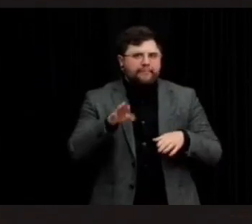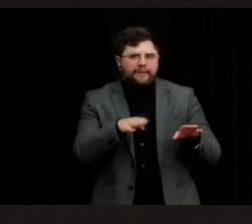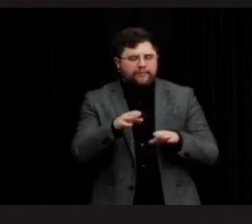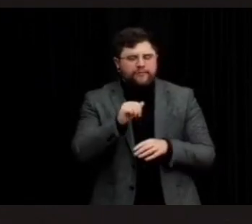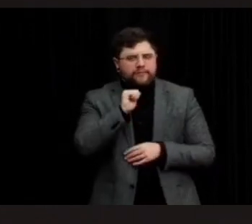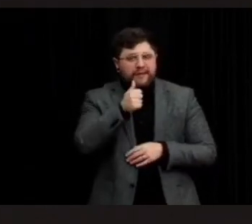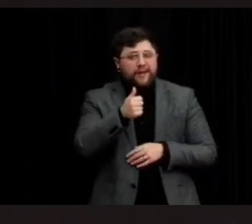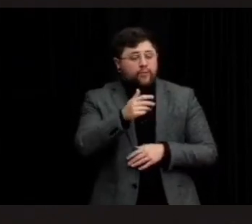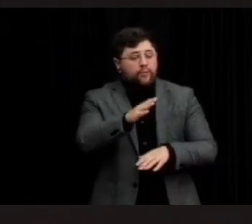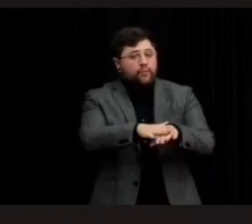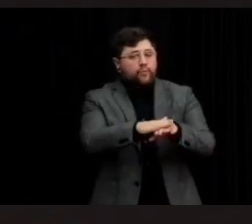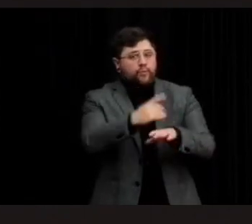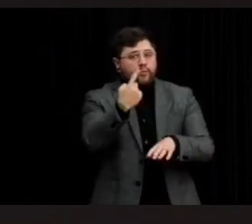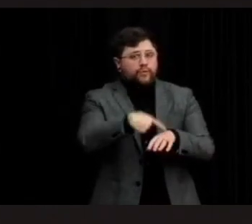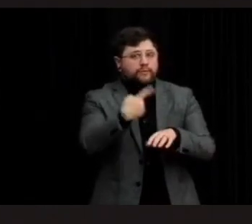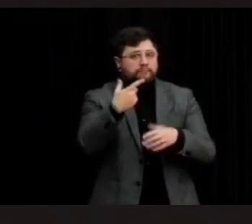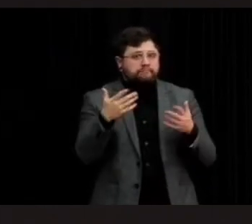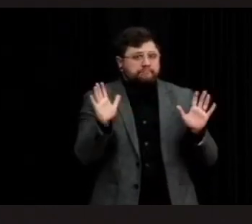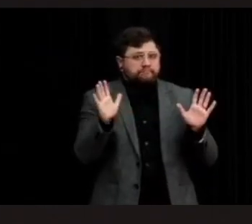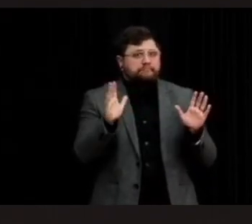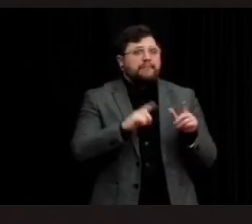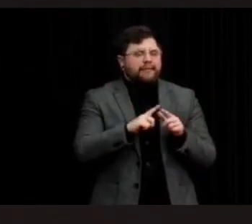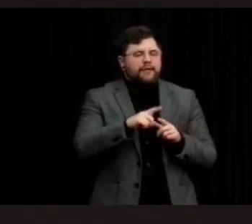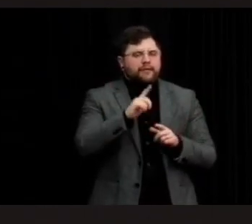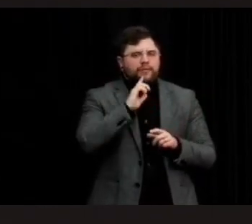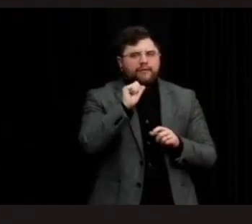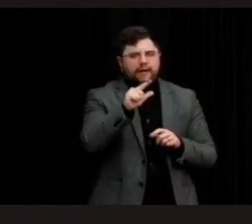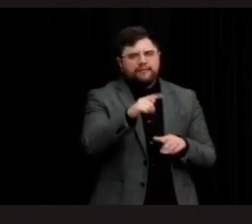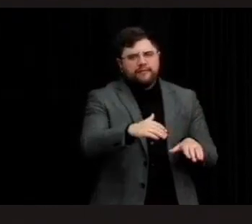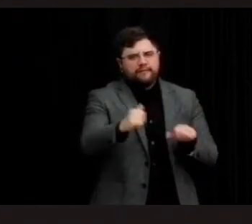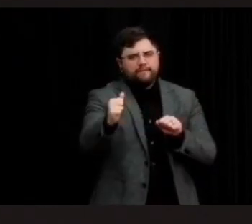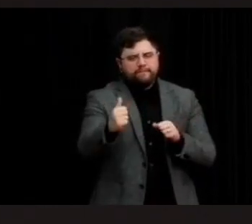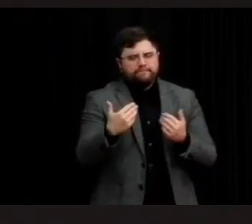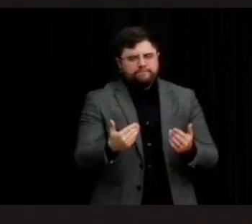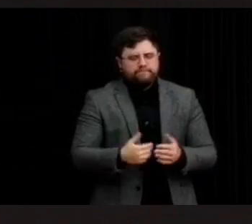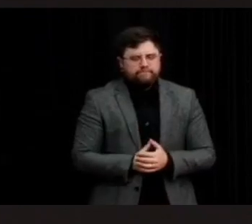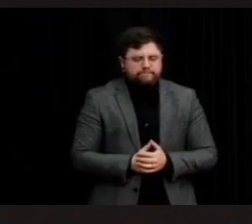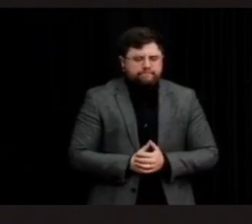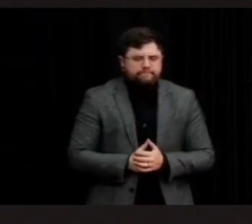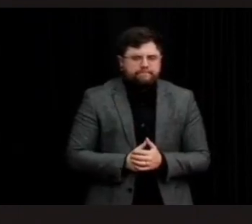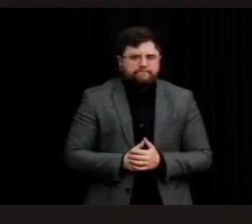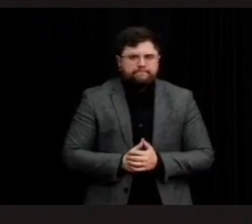be warned once and then asked to leave.